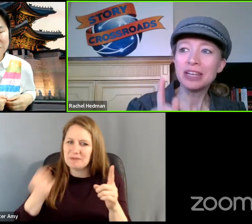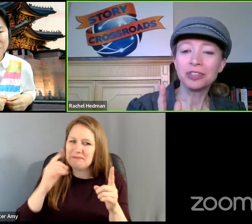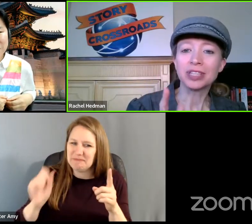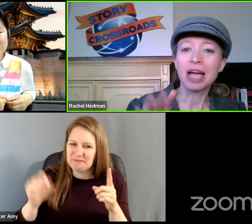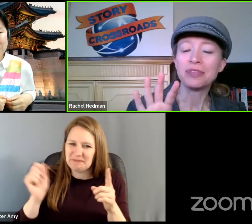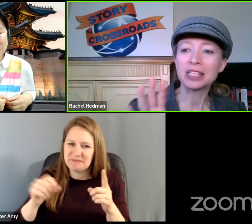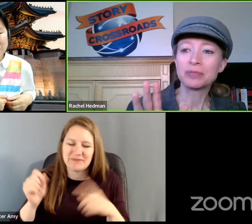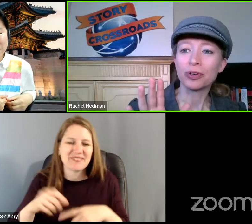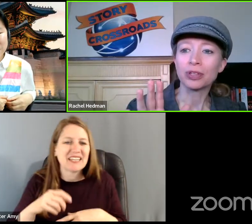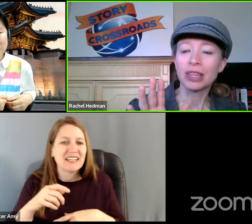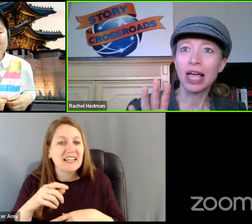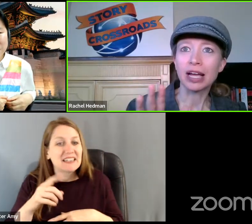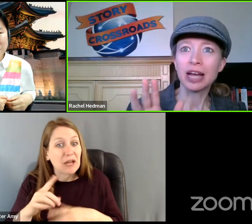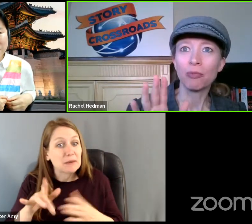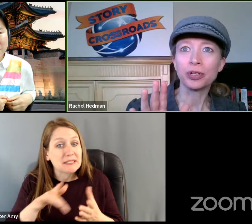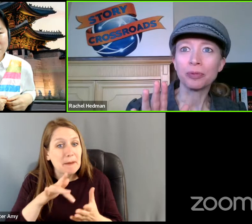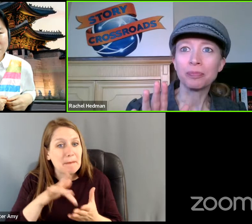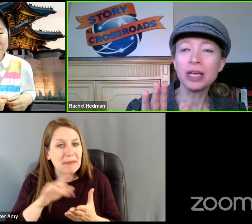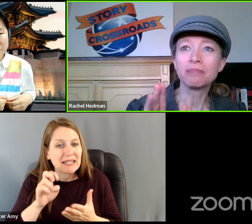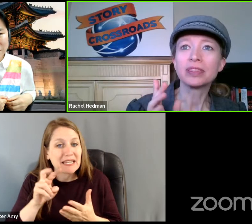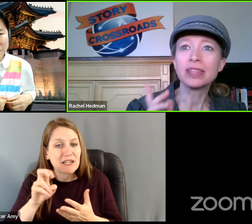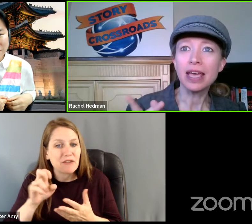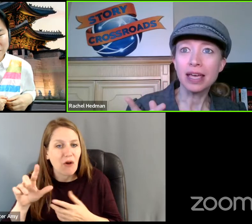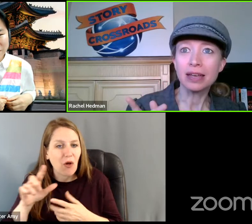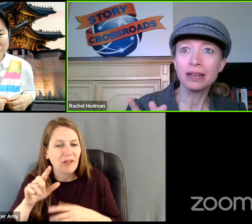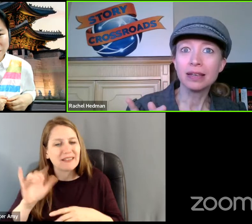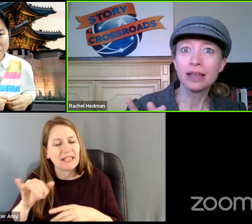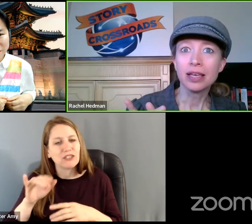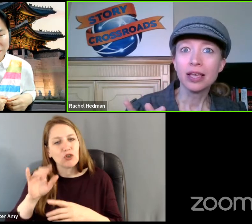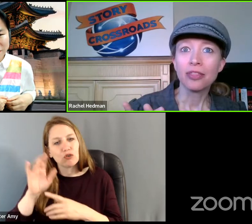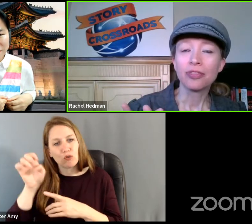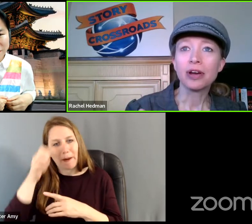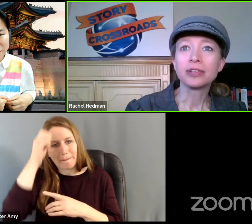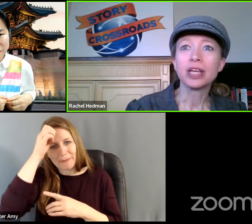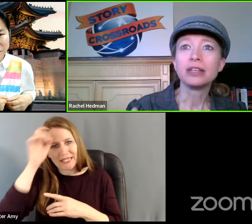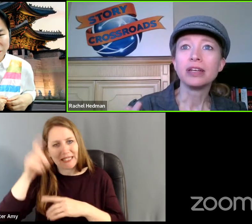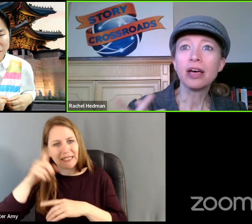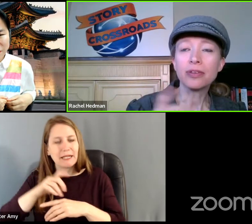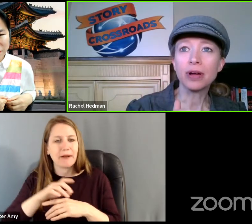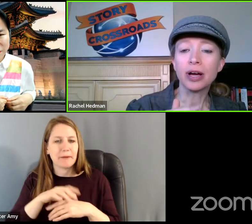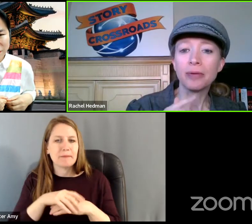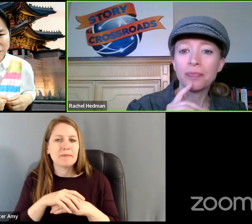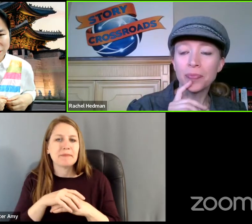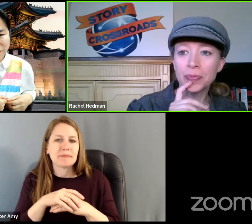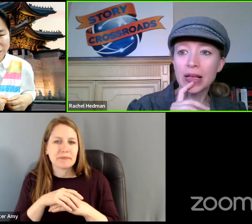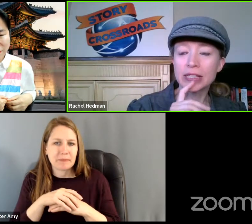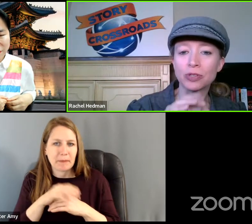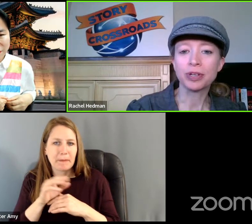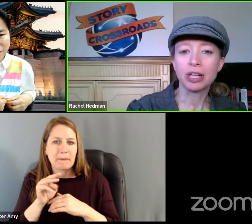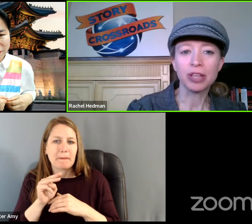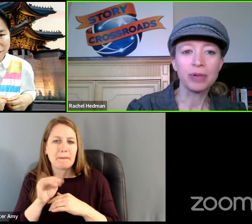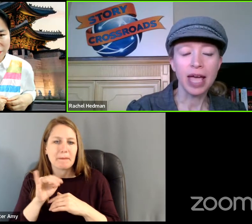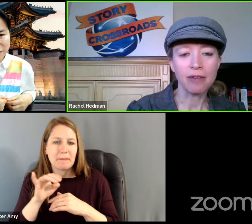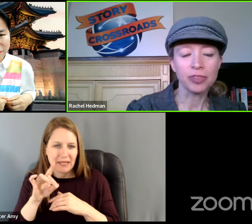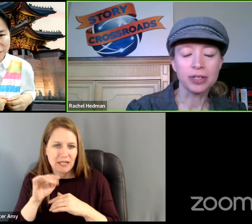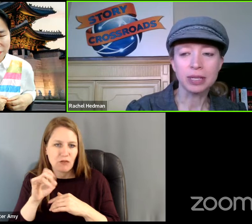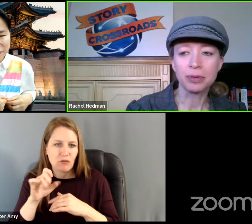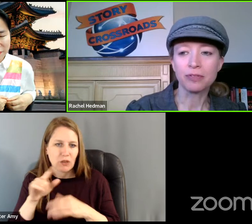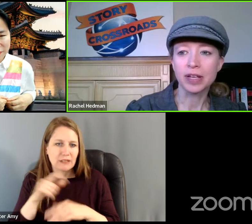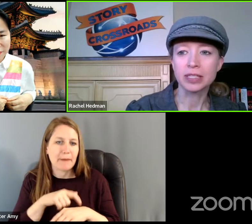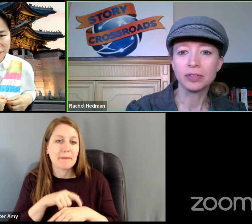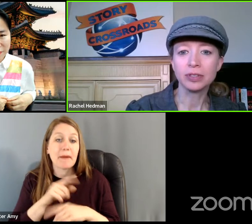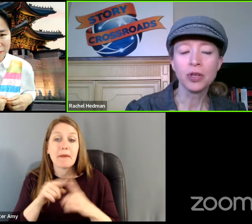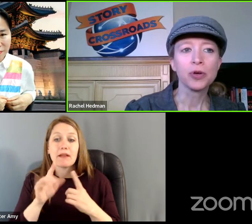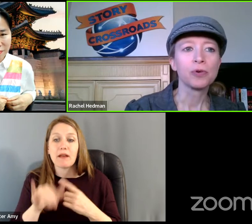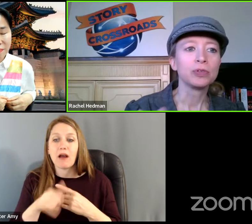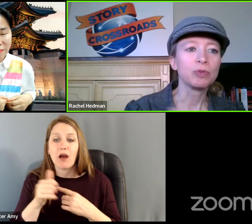was medieval time, and that's more kind of more European. But then there's another a storyteller that we have with our Summit